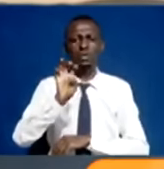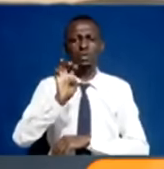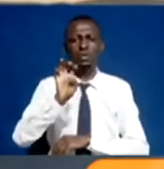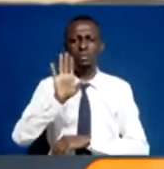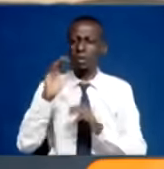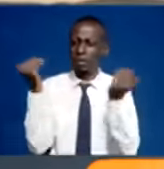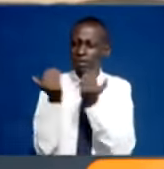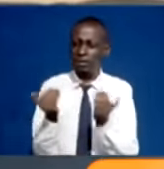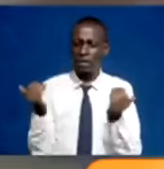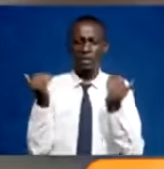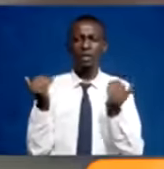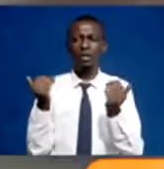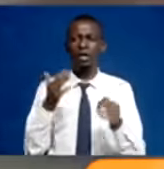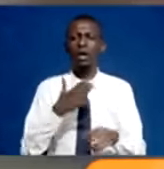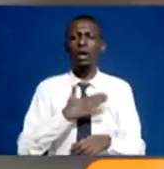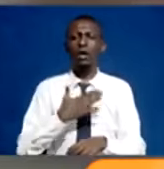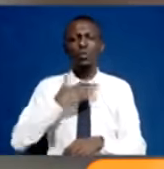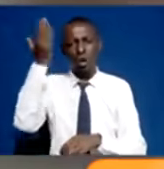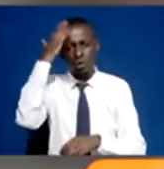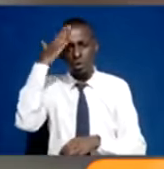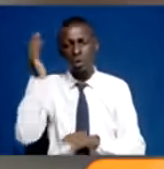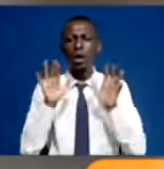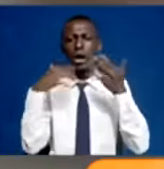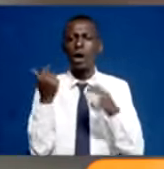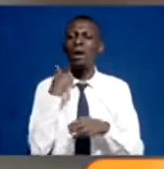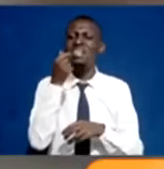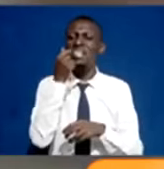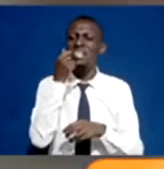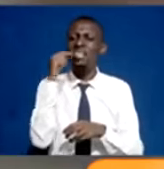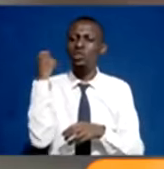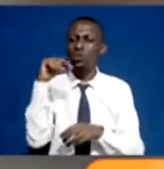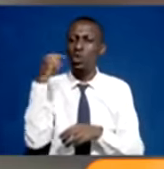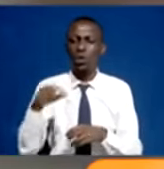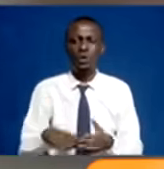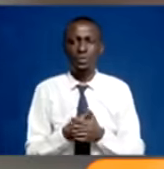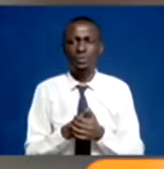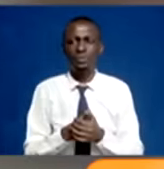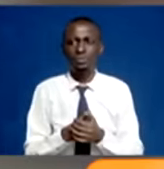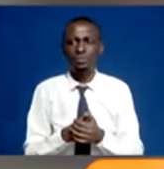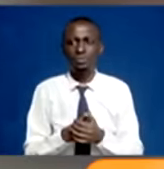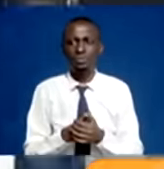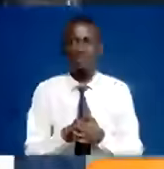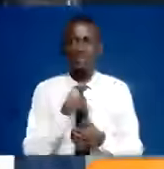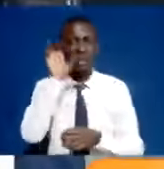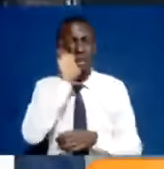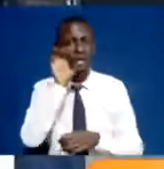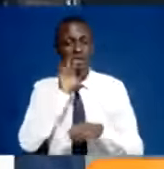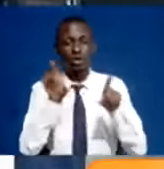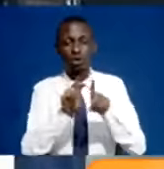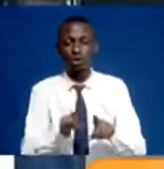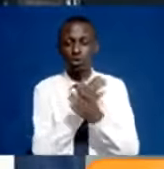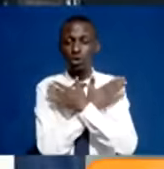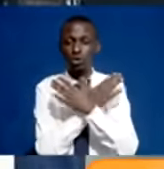kwa sababu anakuwa na meno ya gold. On his part, Julius Mwangi, a cousin and a close friend to Brian, who is reportedly a